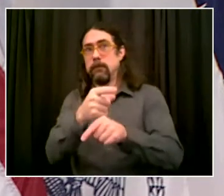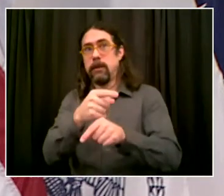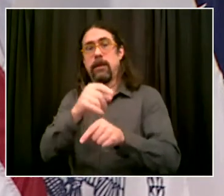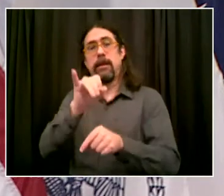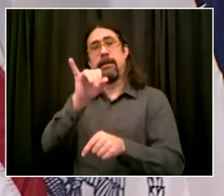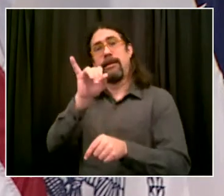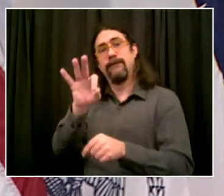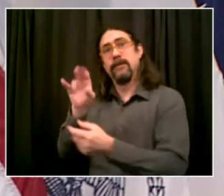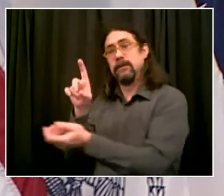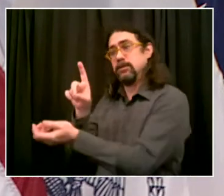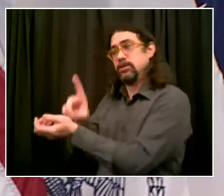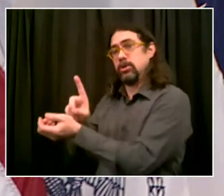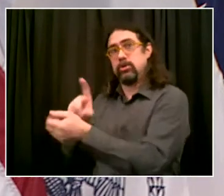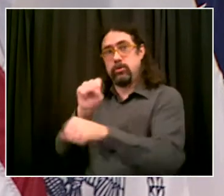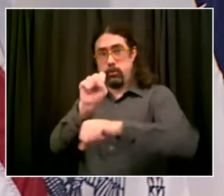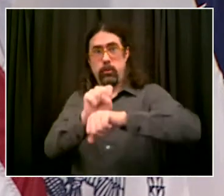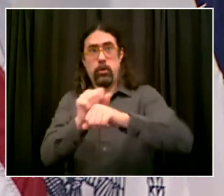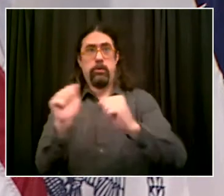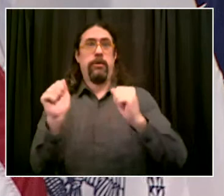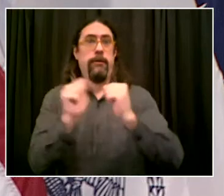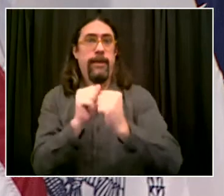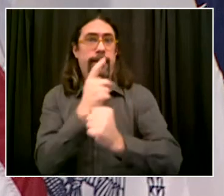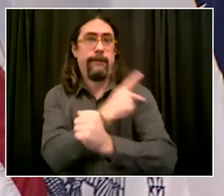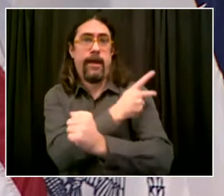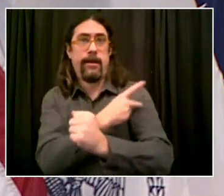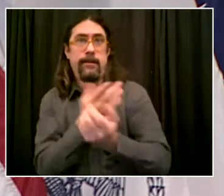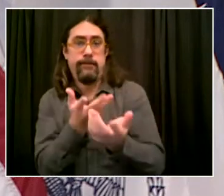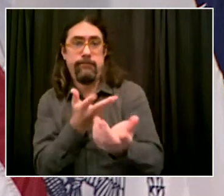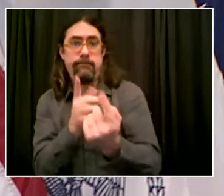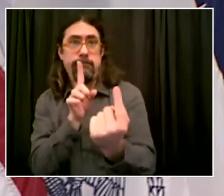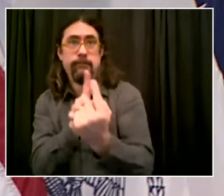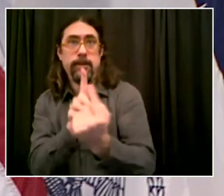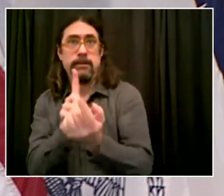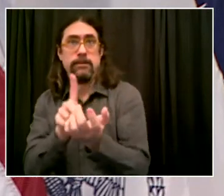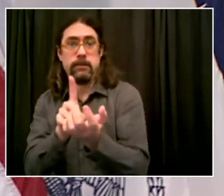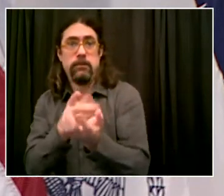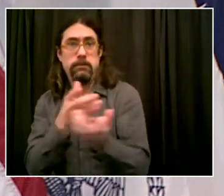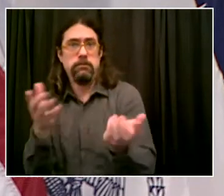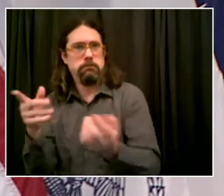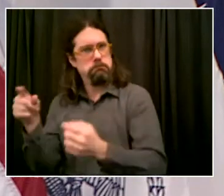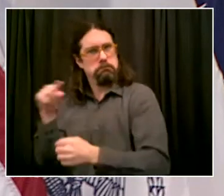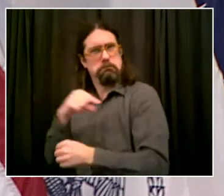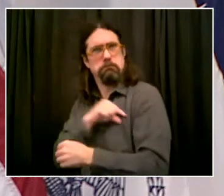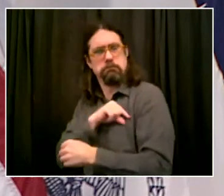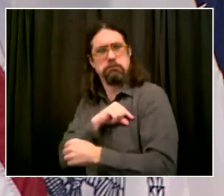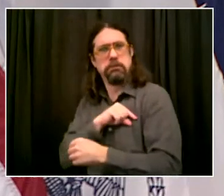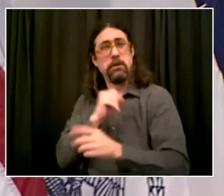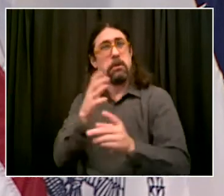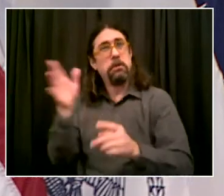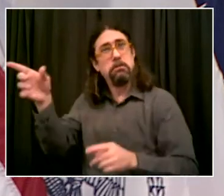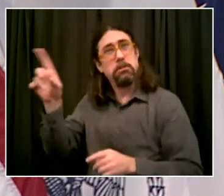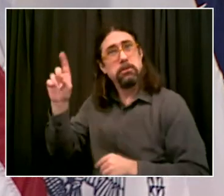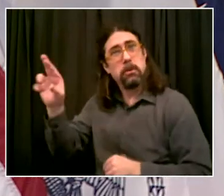whether Dr. Choksi, to the best of your knowledge, had been vaccinated or was planning on getting vaccinated? Just what's your best understanding?